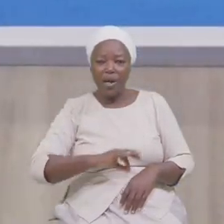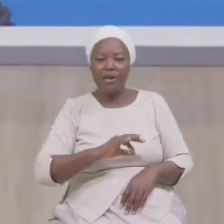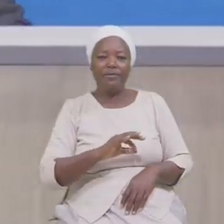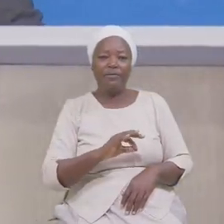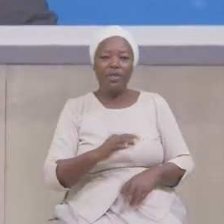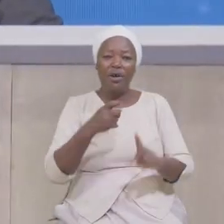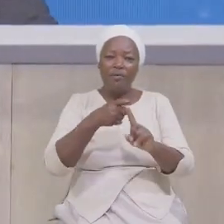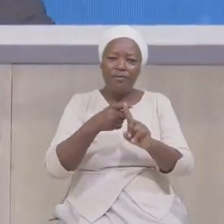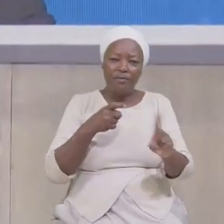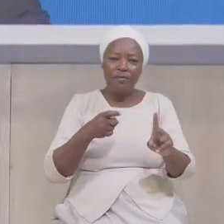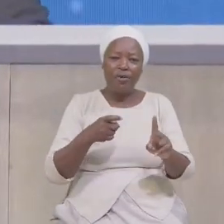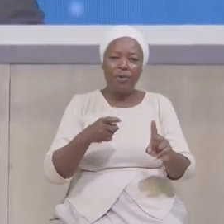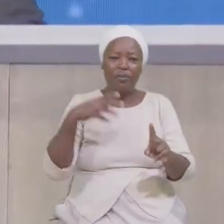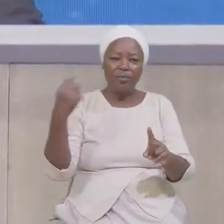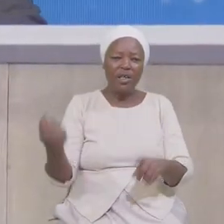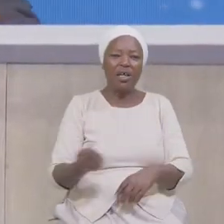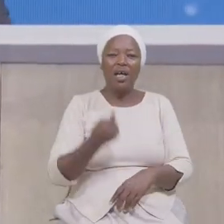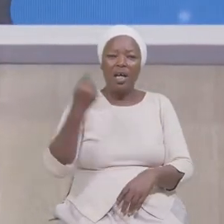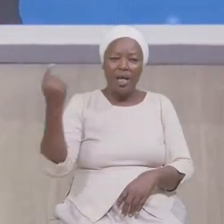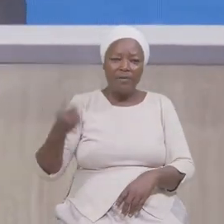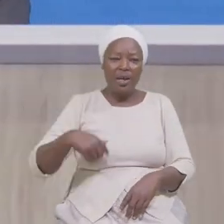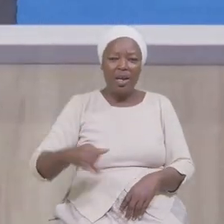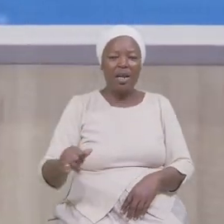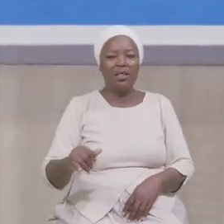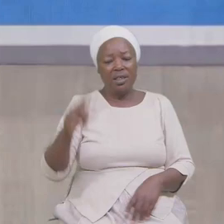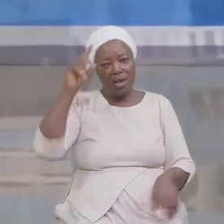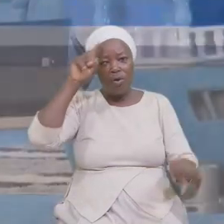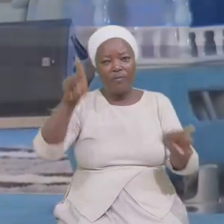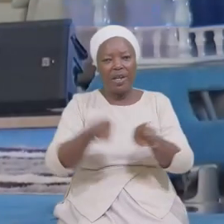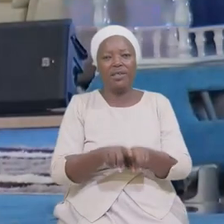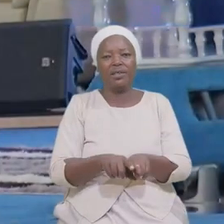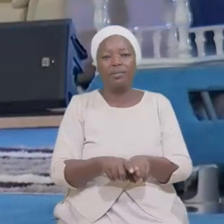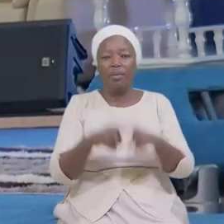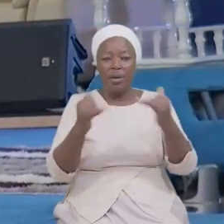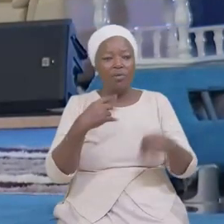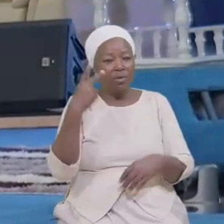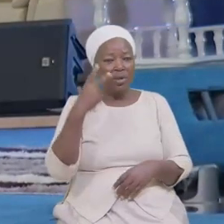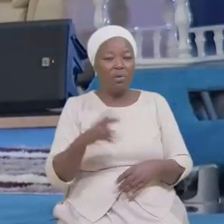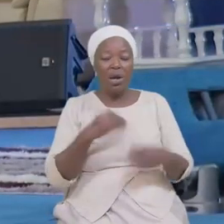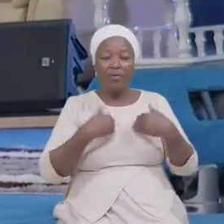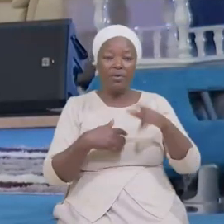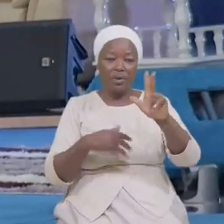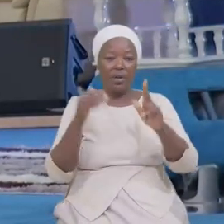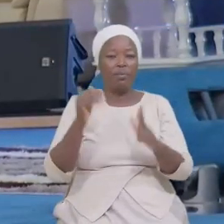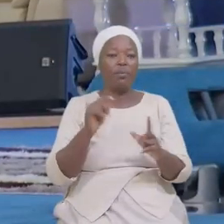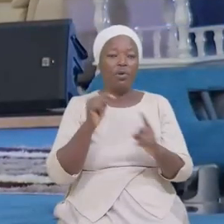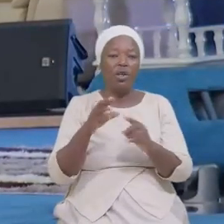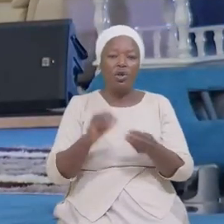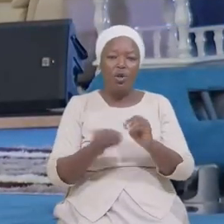from the everlasting covenant. We divide the message to three parts. Number one,